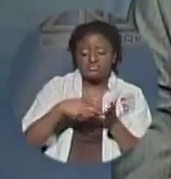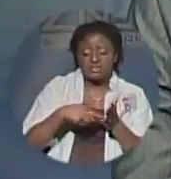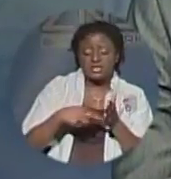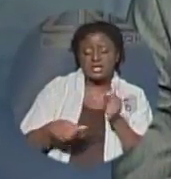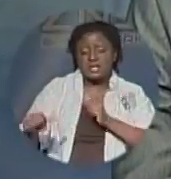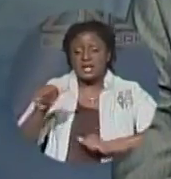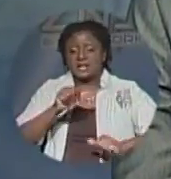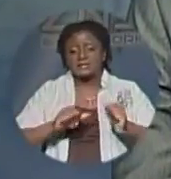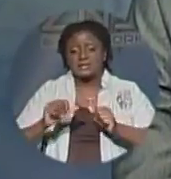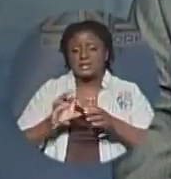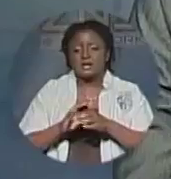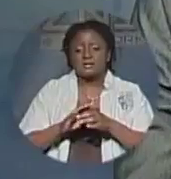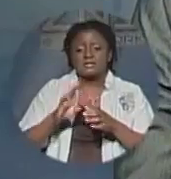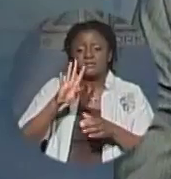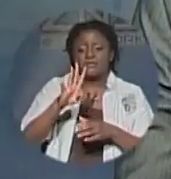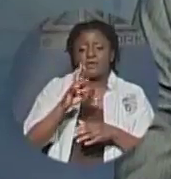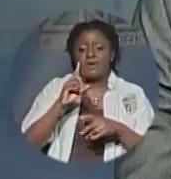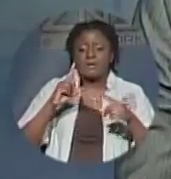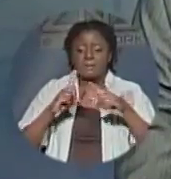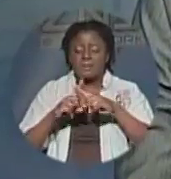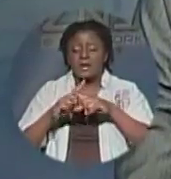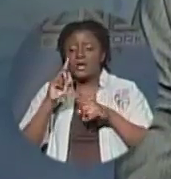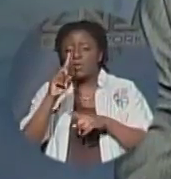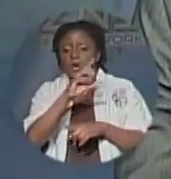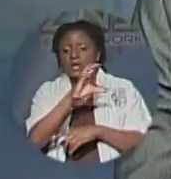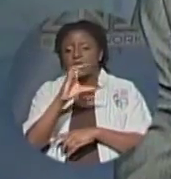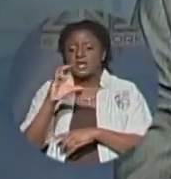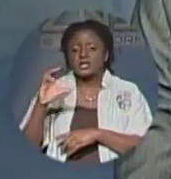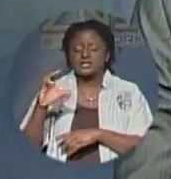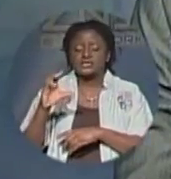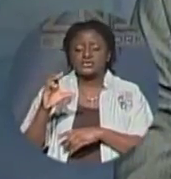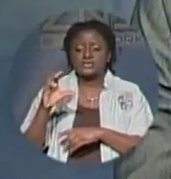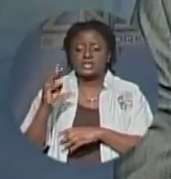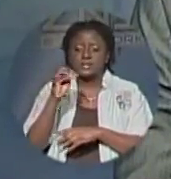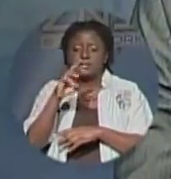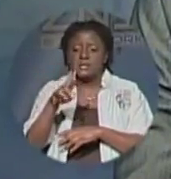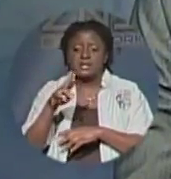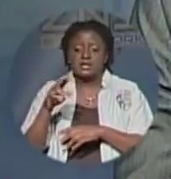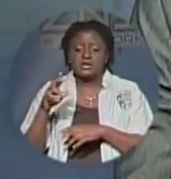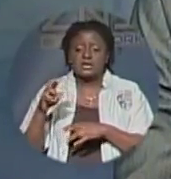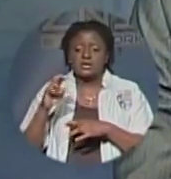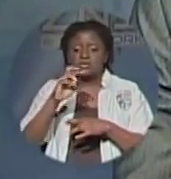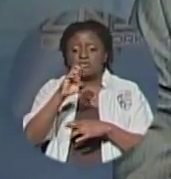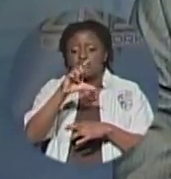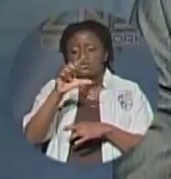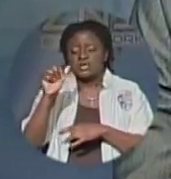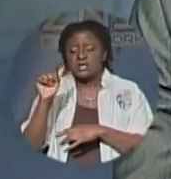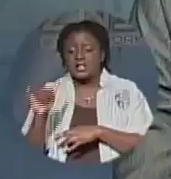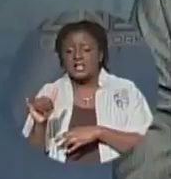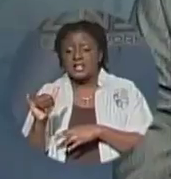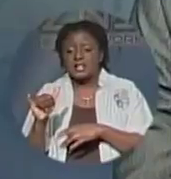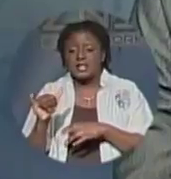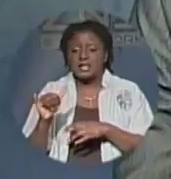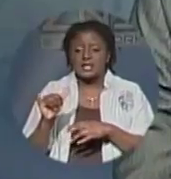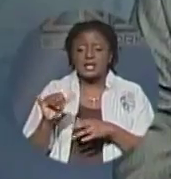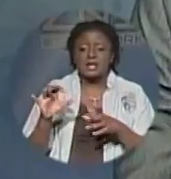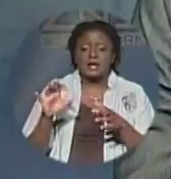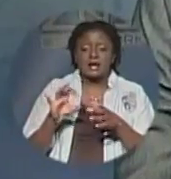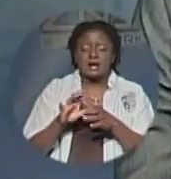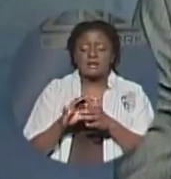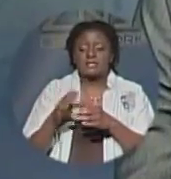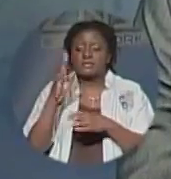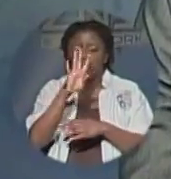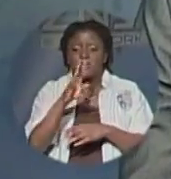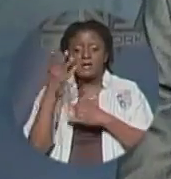Chandra Stirrup, Pauline Davis Thompson, Debbie Ferguson, and L.D. Clark's gold medal win at the 2000 Olympic Games in